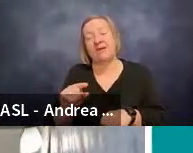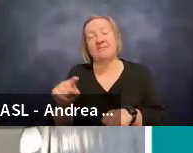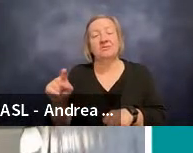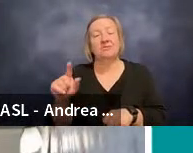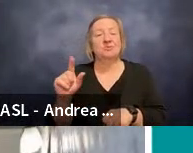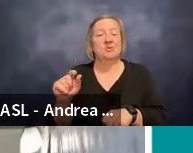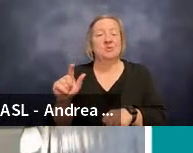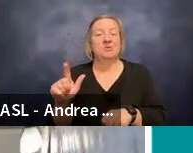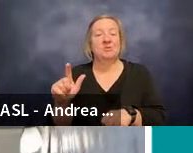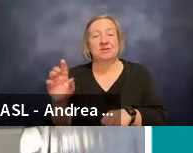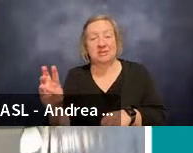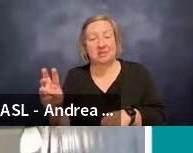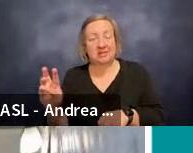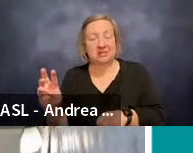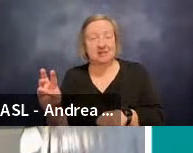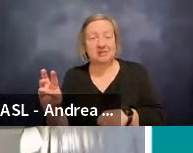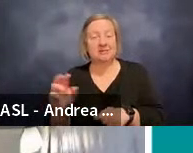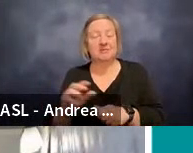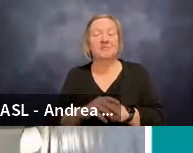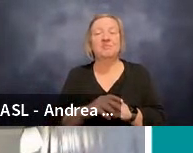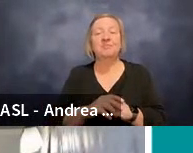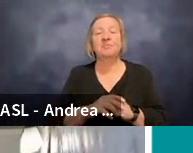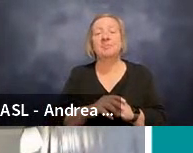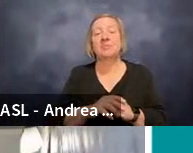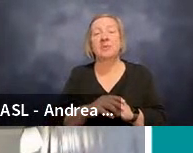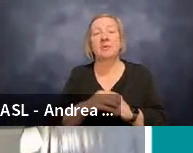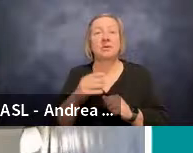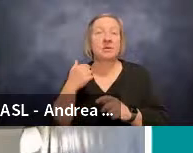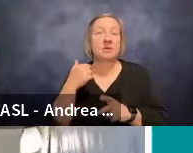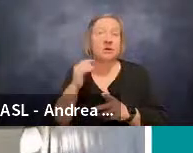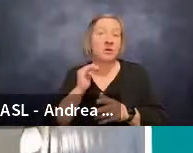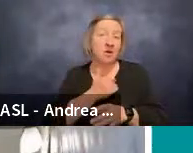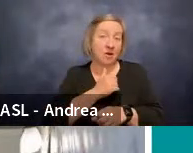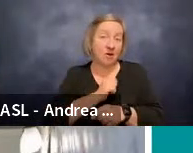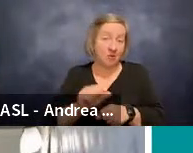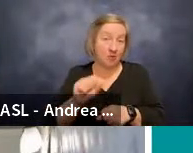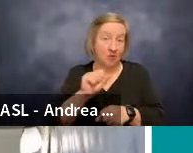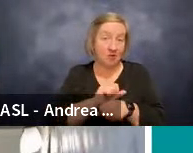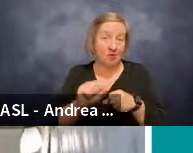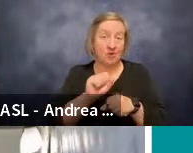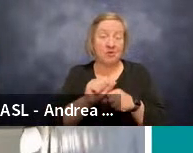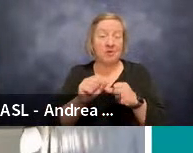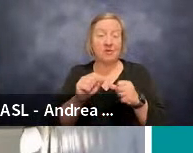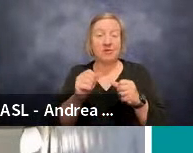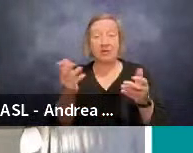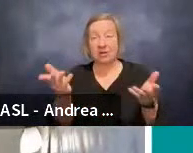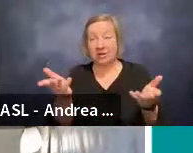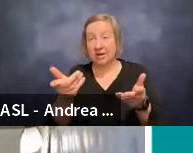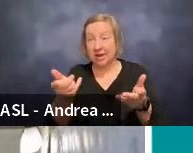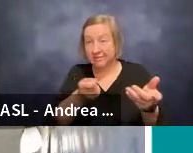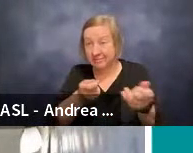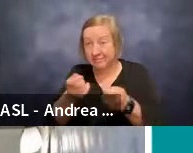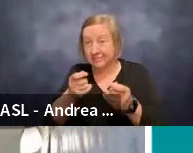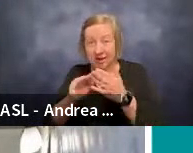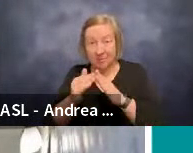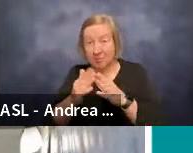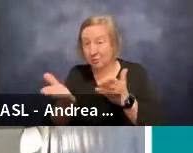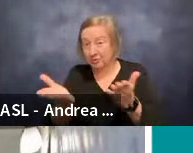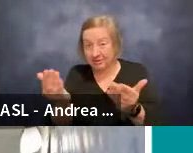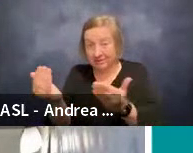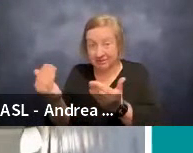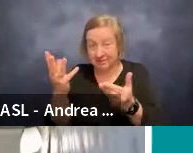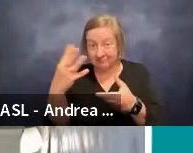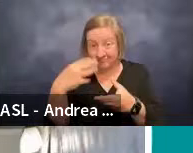2026. So the work that we're doing as part of this group, getting the community up to speed and letting